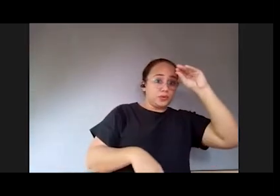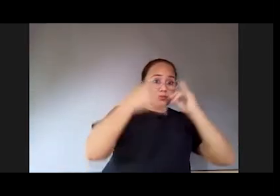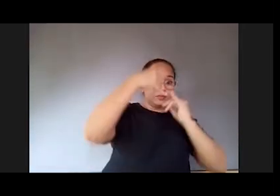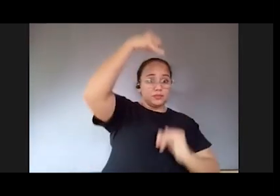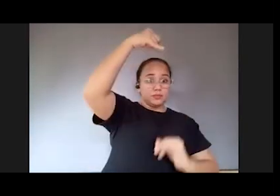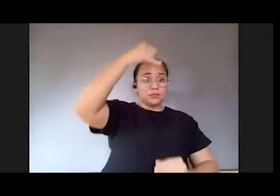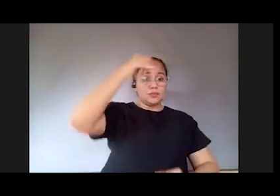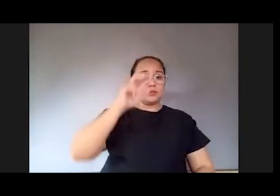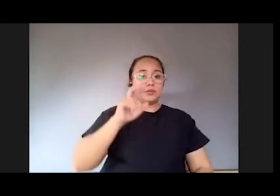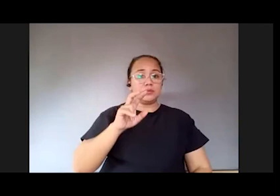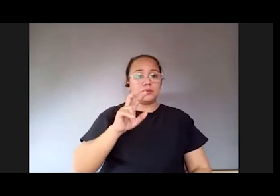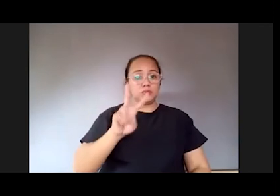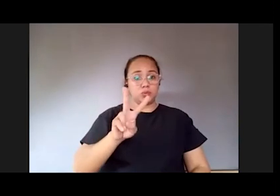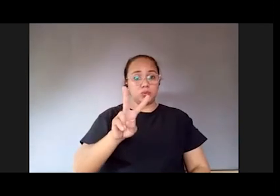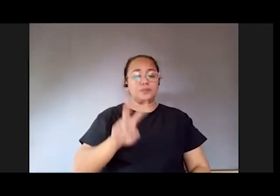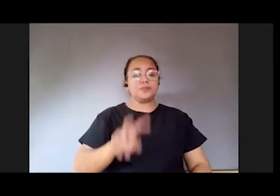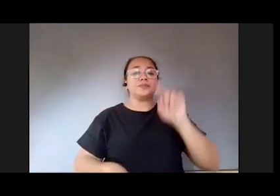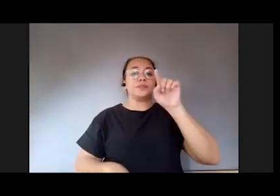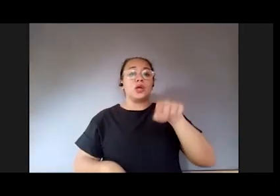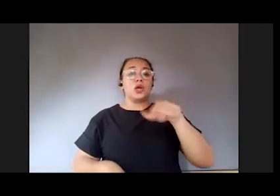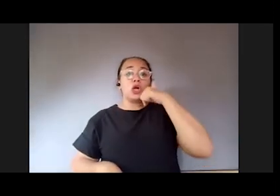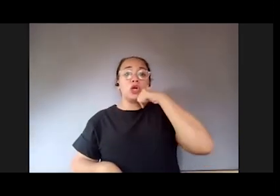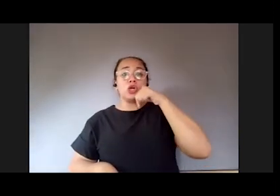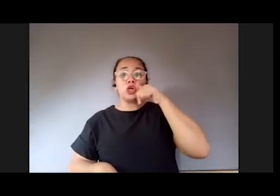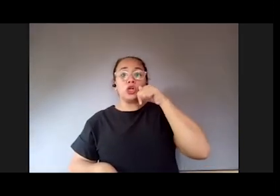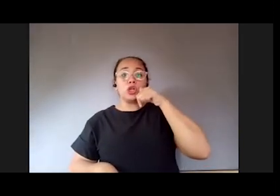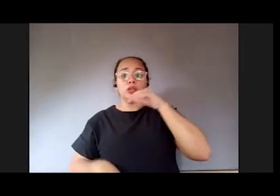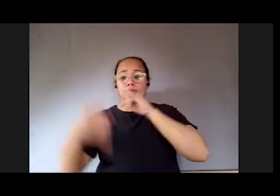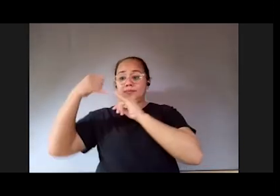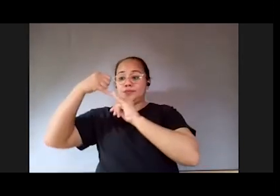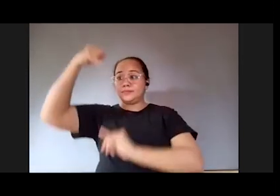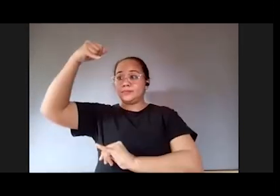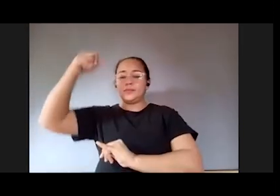And between girls and three, there should be a line.